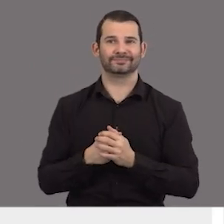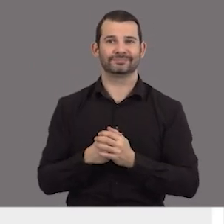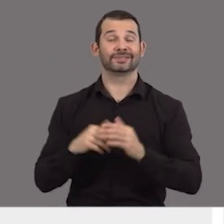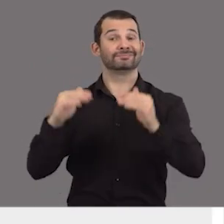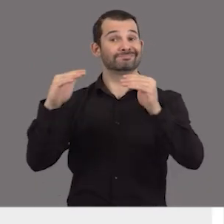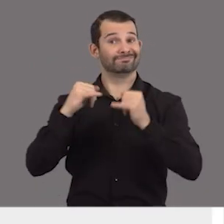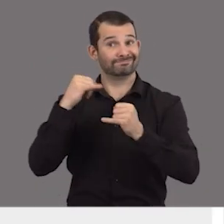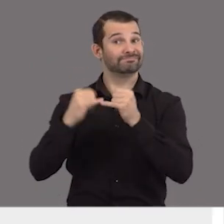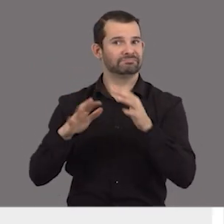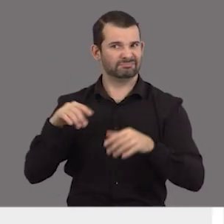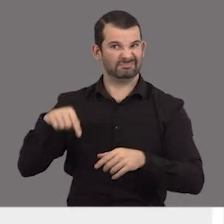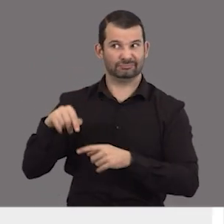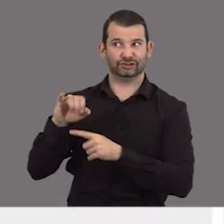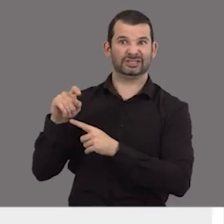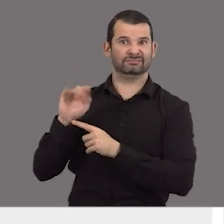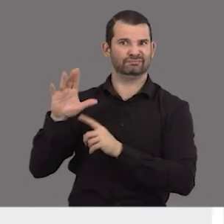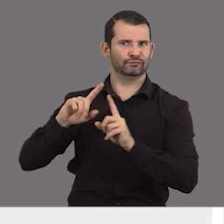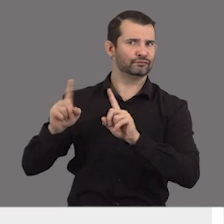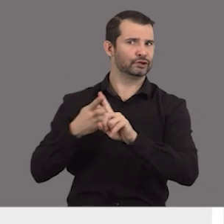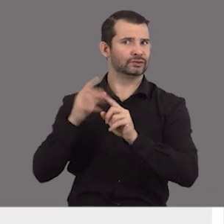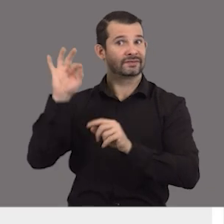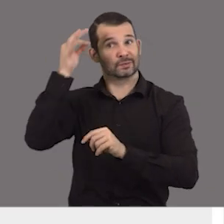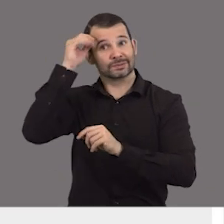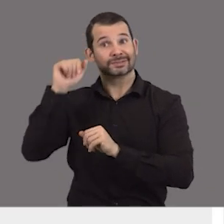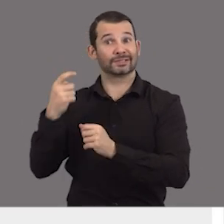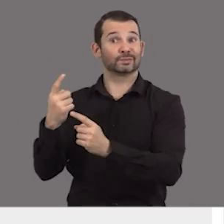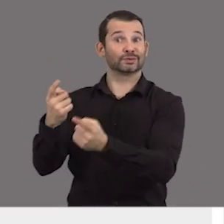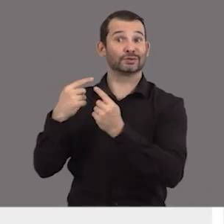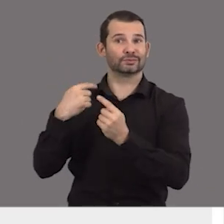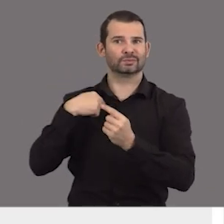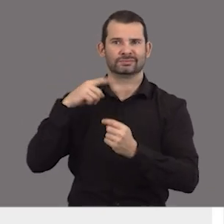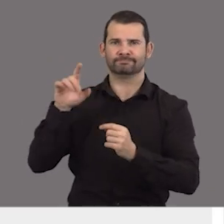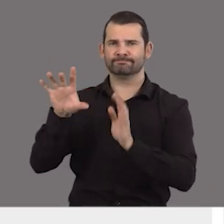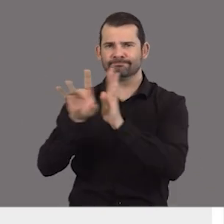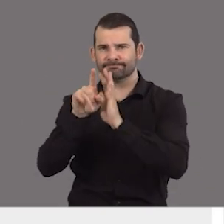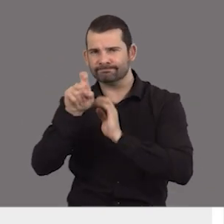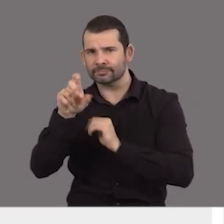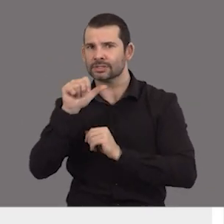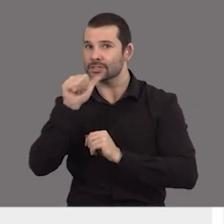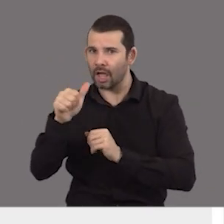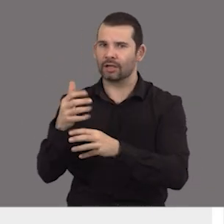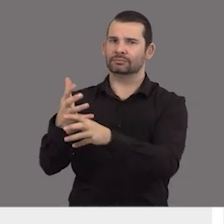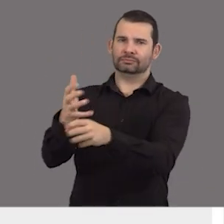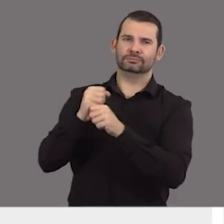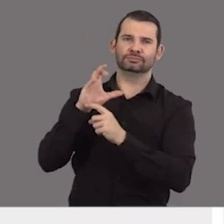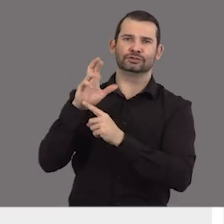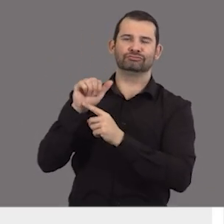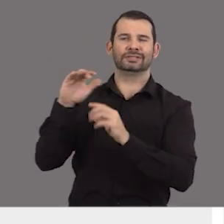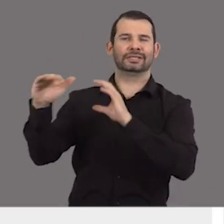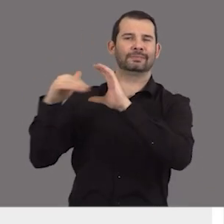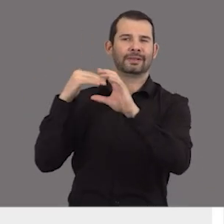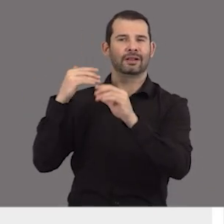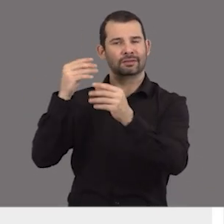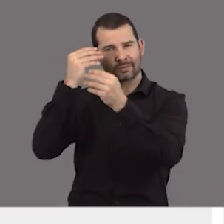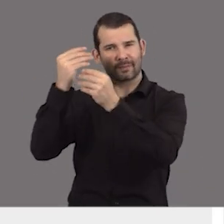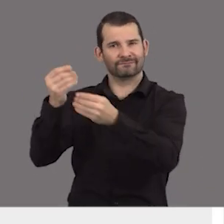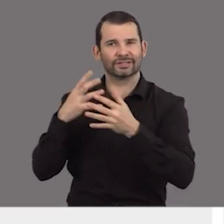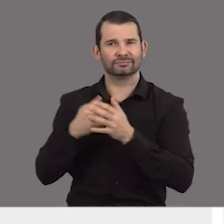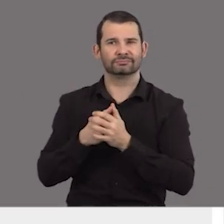Finally, as this is Jeet's first federal tax return, we have selected not to receive CRA email